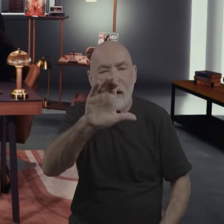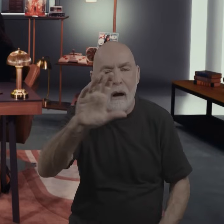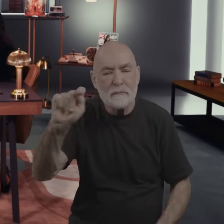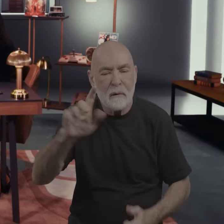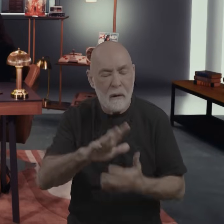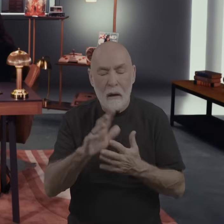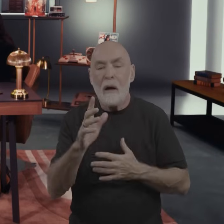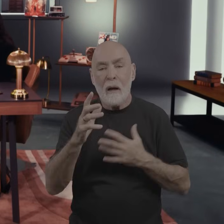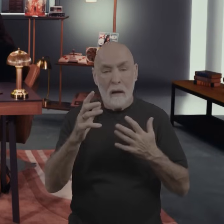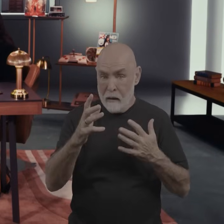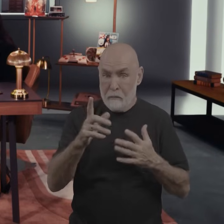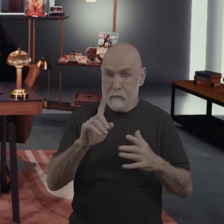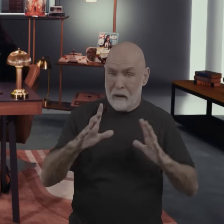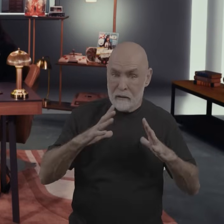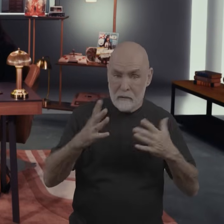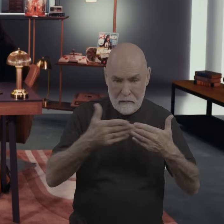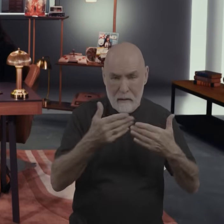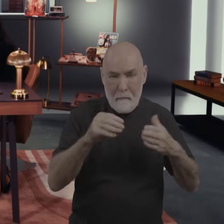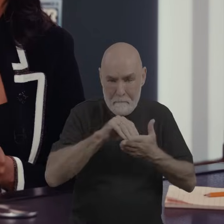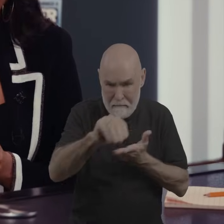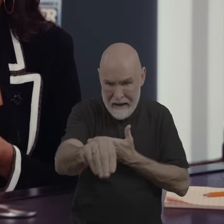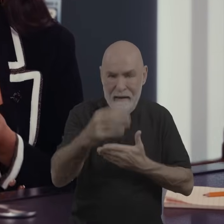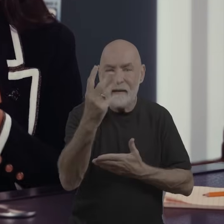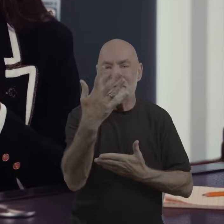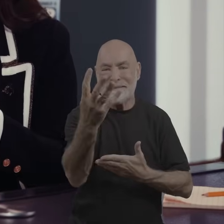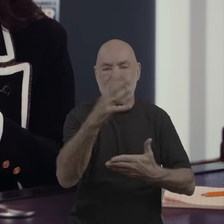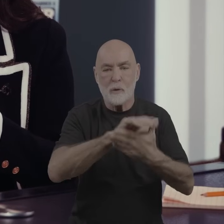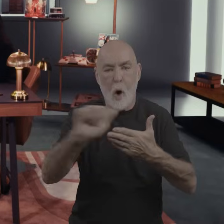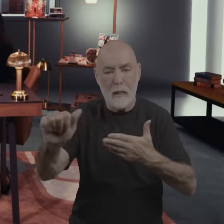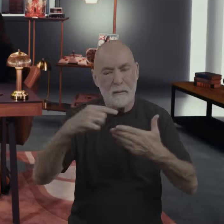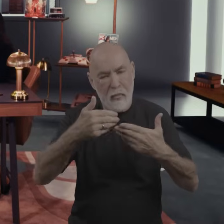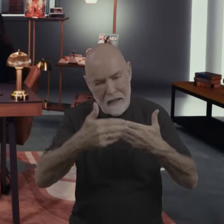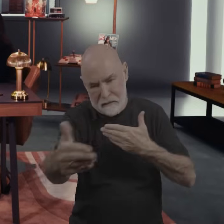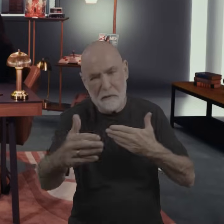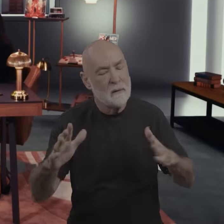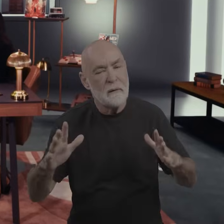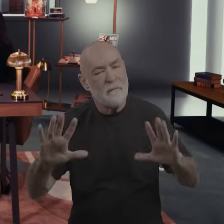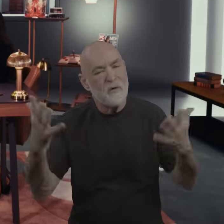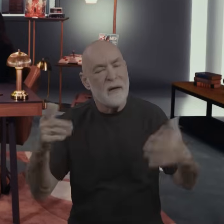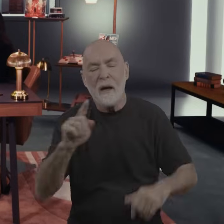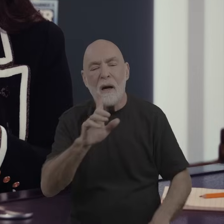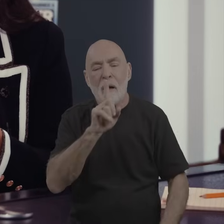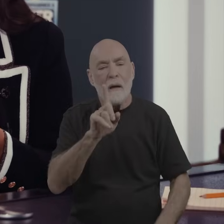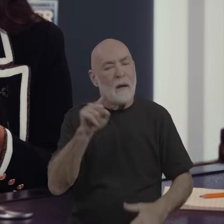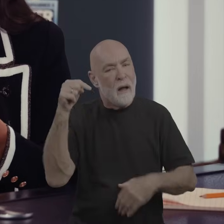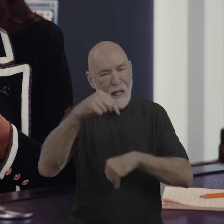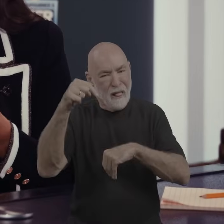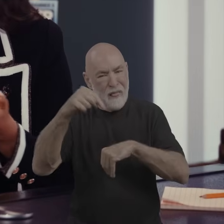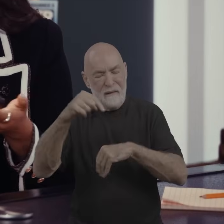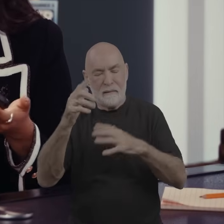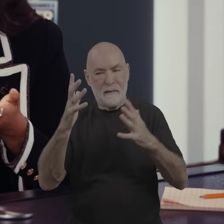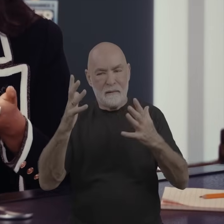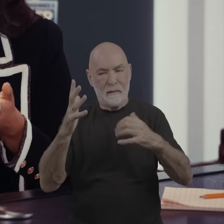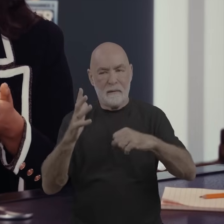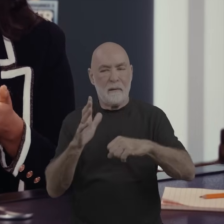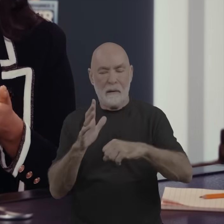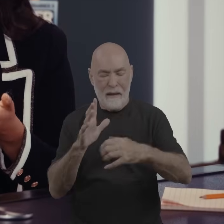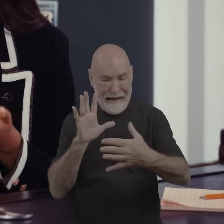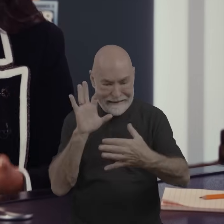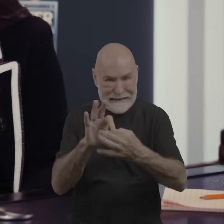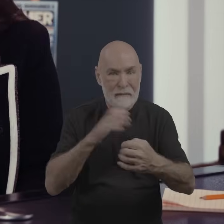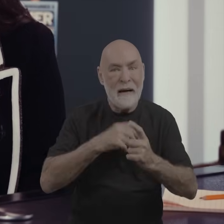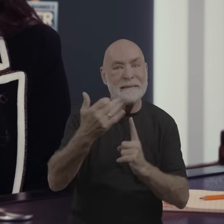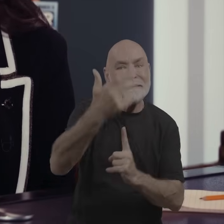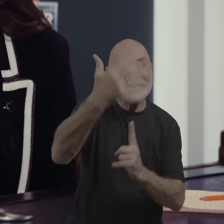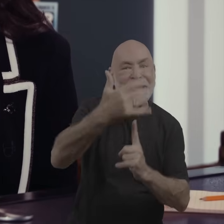for 7 days, but then it's only $9.99 a month after that. What? And look, two-factor authentication for safety. Sean, this is and